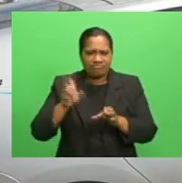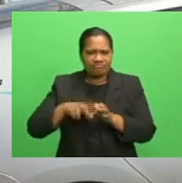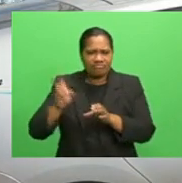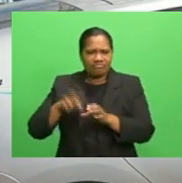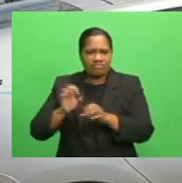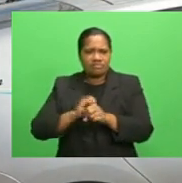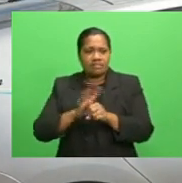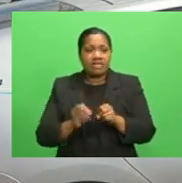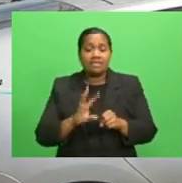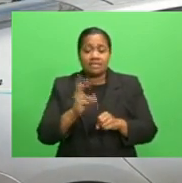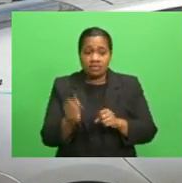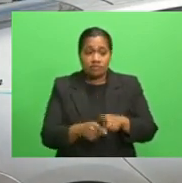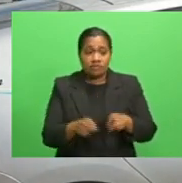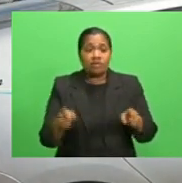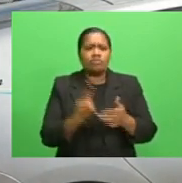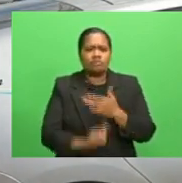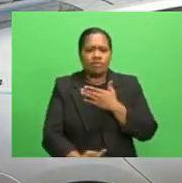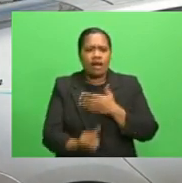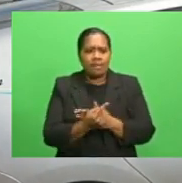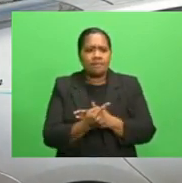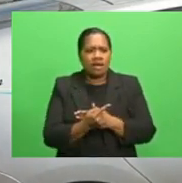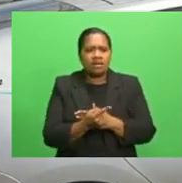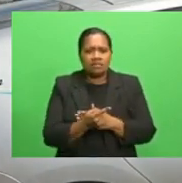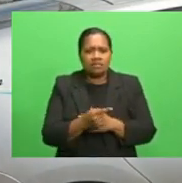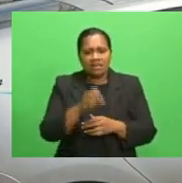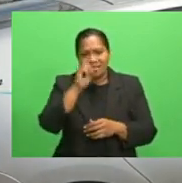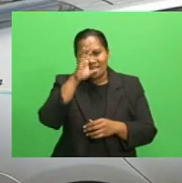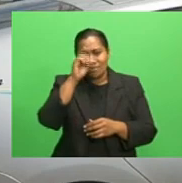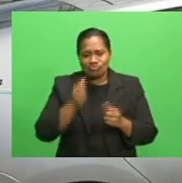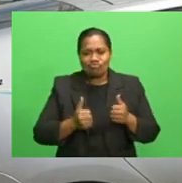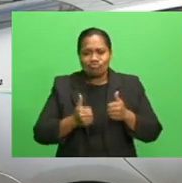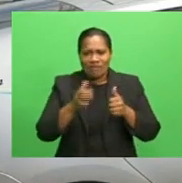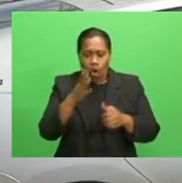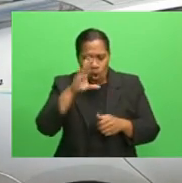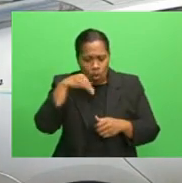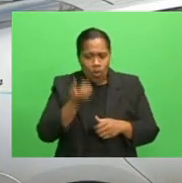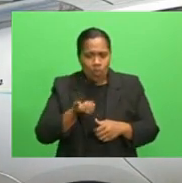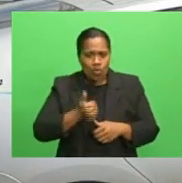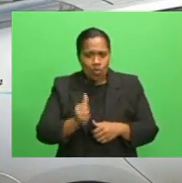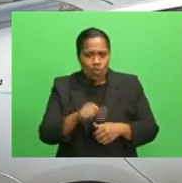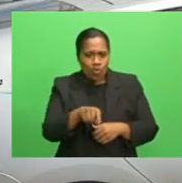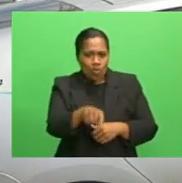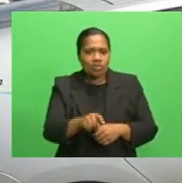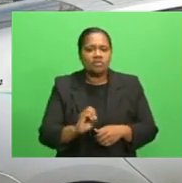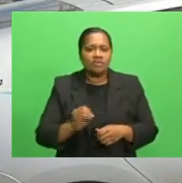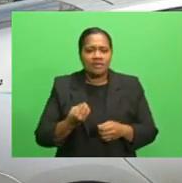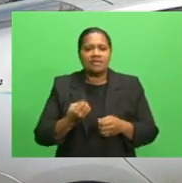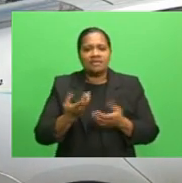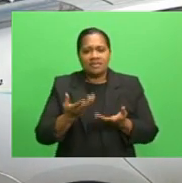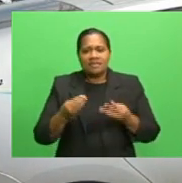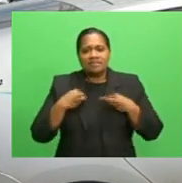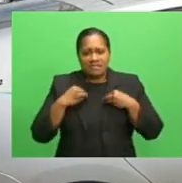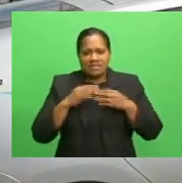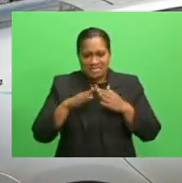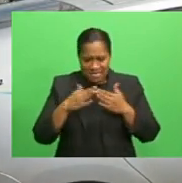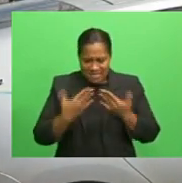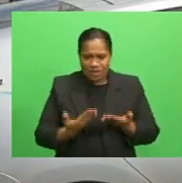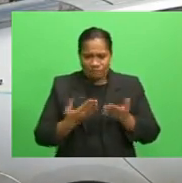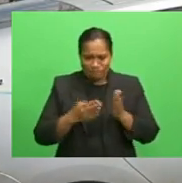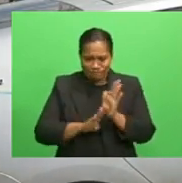major clients of taxi drivers. Fast forward 5 months and business is actually doing well as it's picking up here at